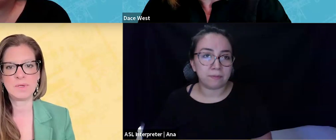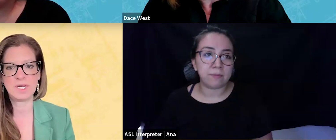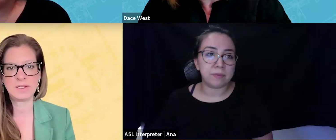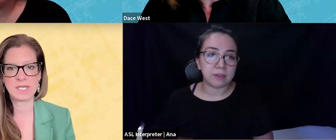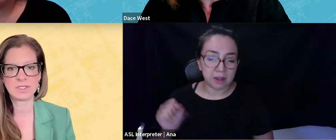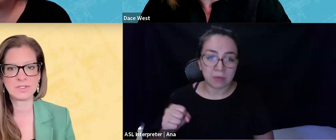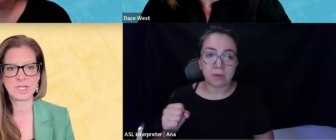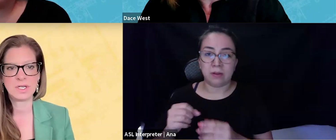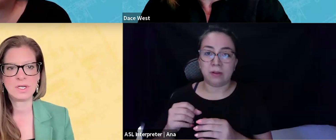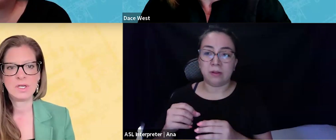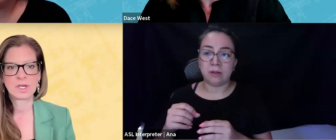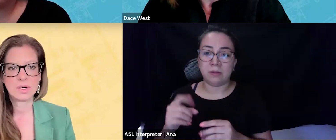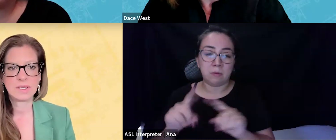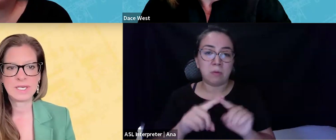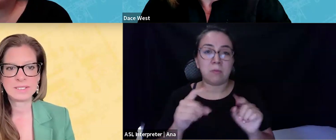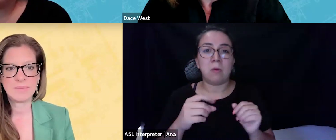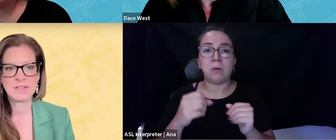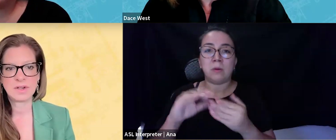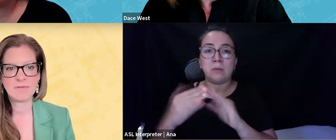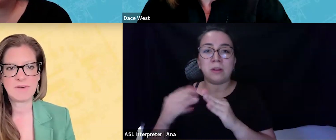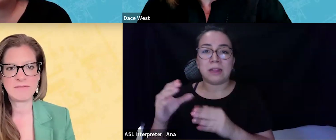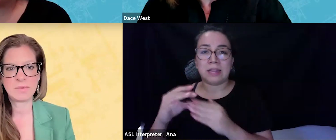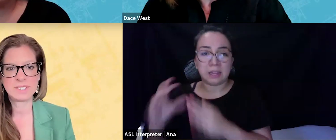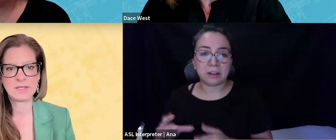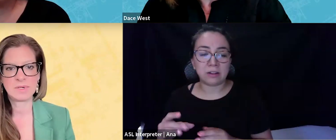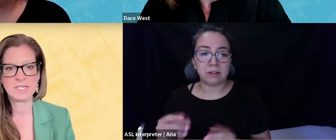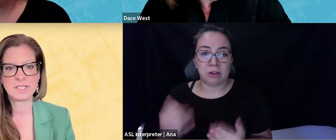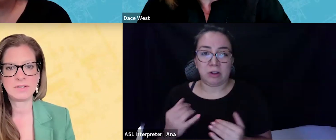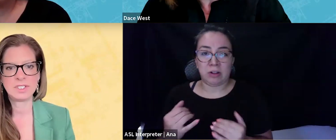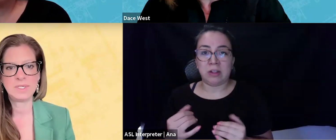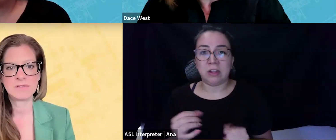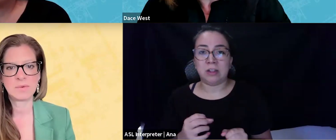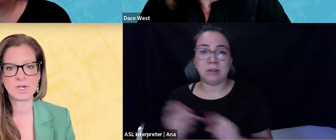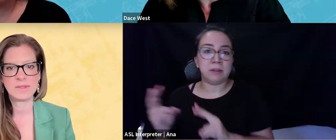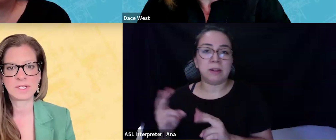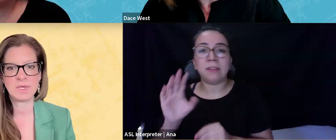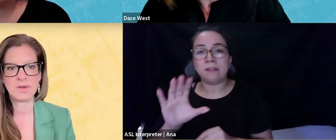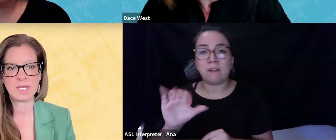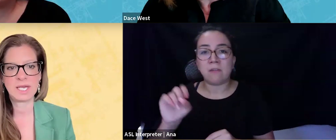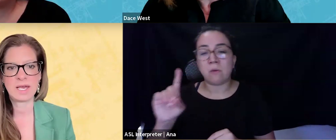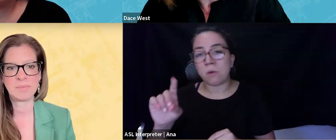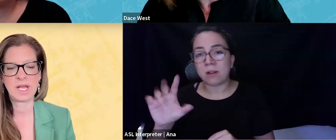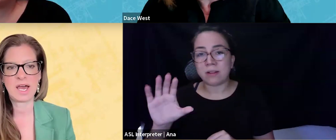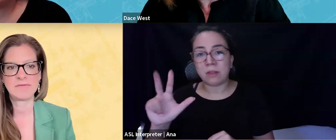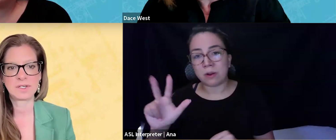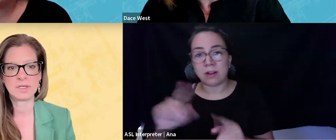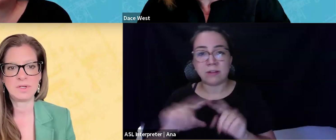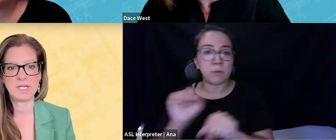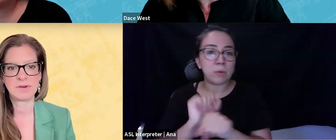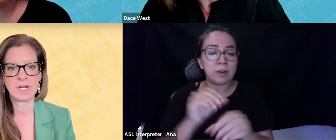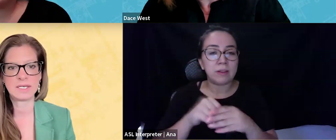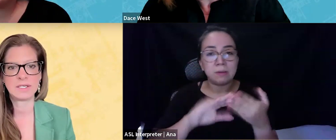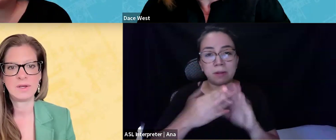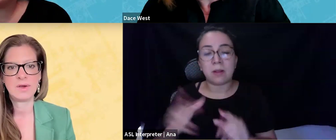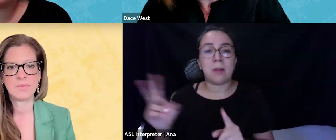multiple community leaders currently submitting their 501c3s that are doing different work in the community and apply for a